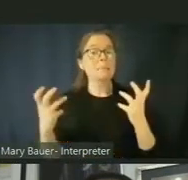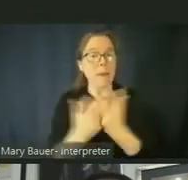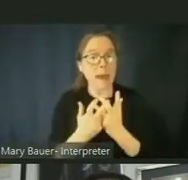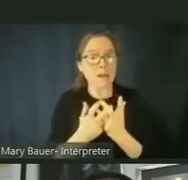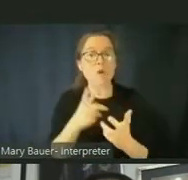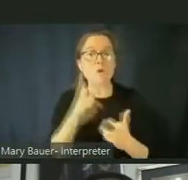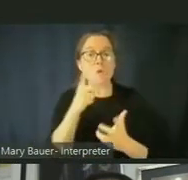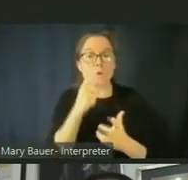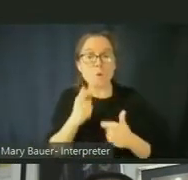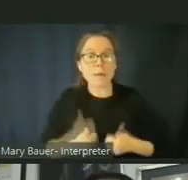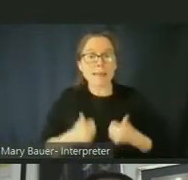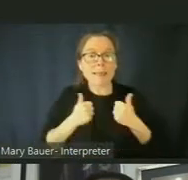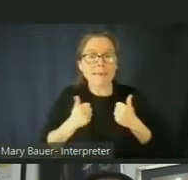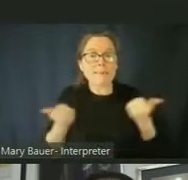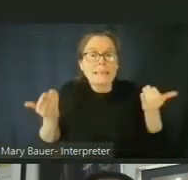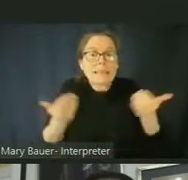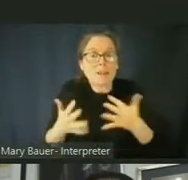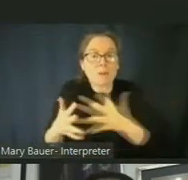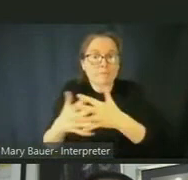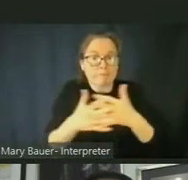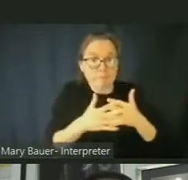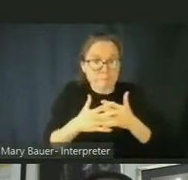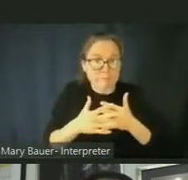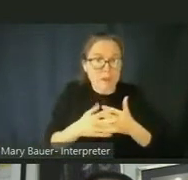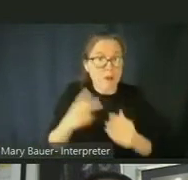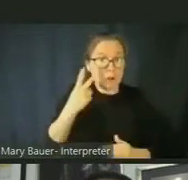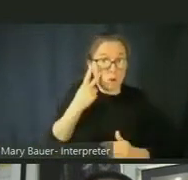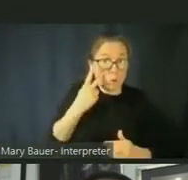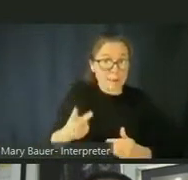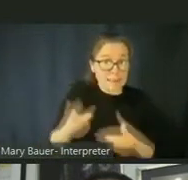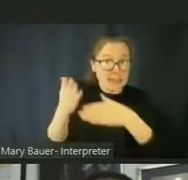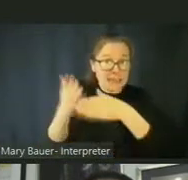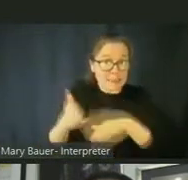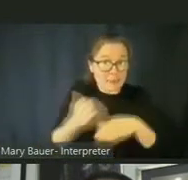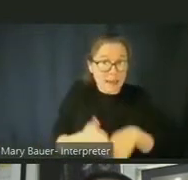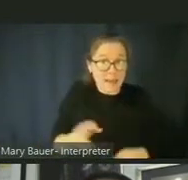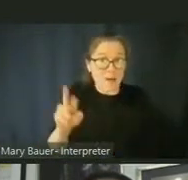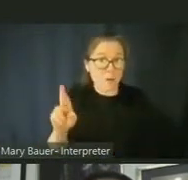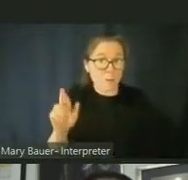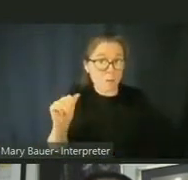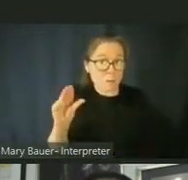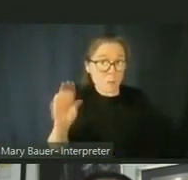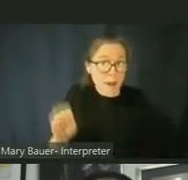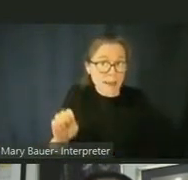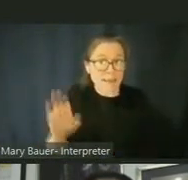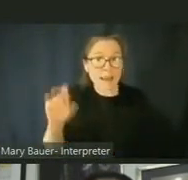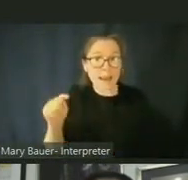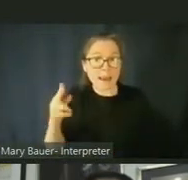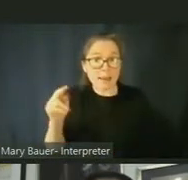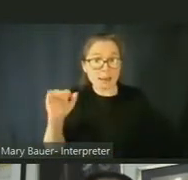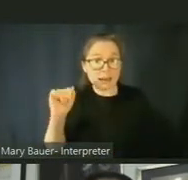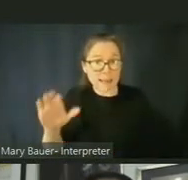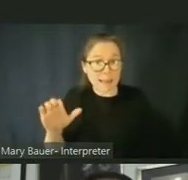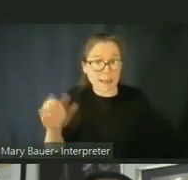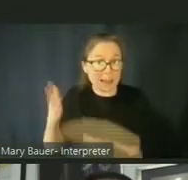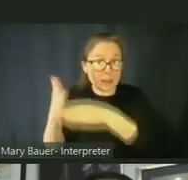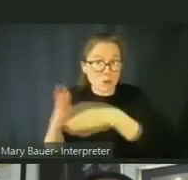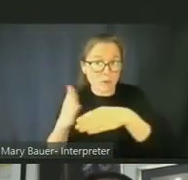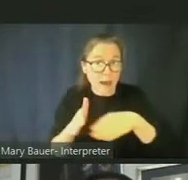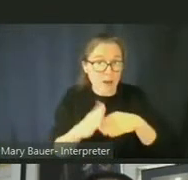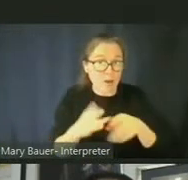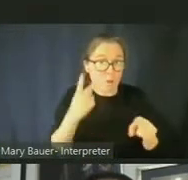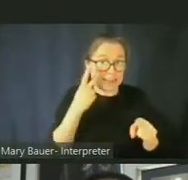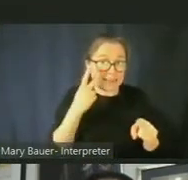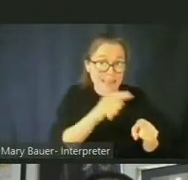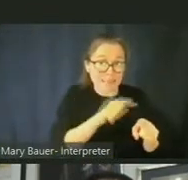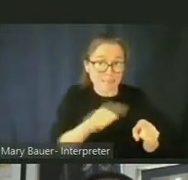population and that breakdown by race and ethnicity. When you look at the numbers in the Pfizer and Moderna trials for the participants that were enrolled, they